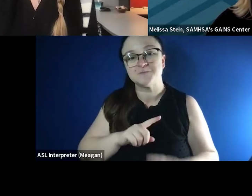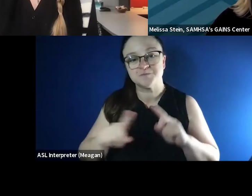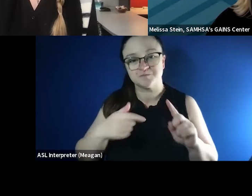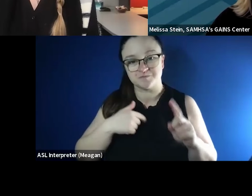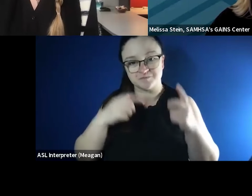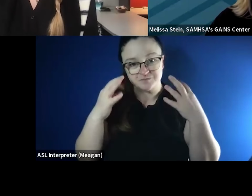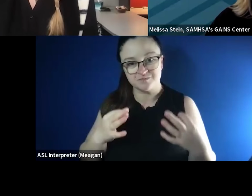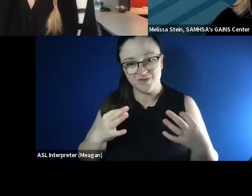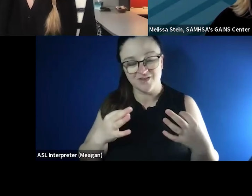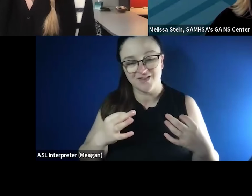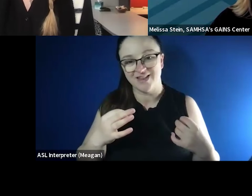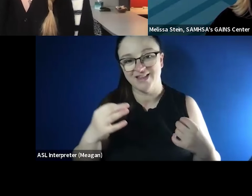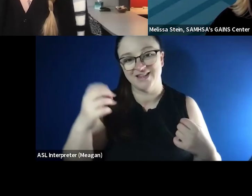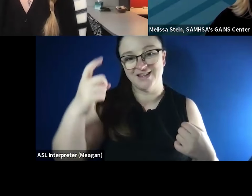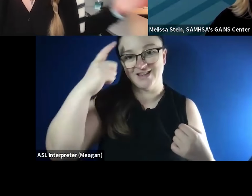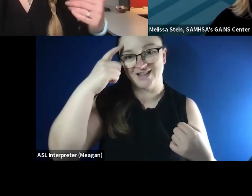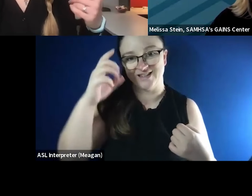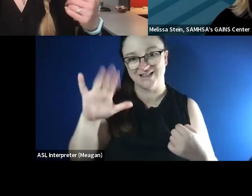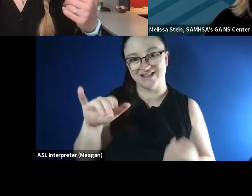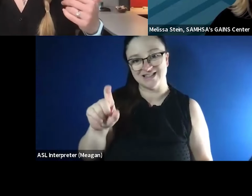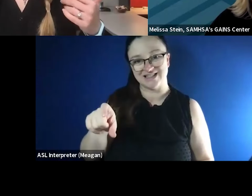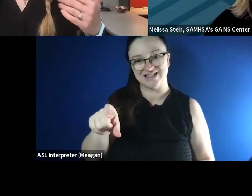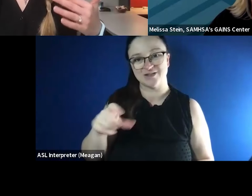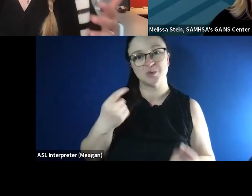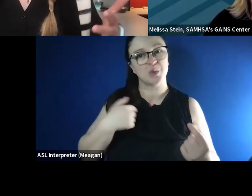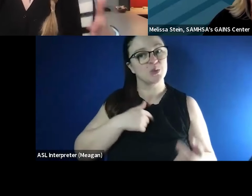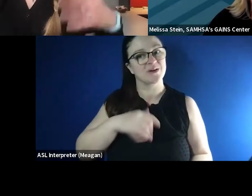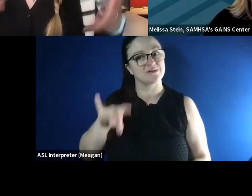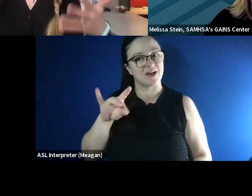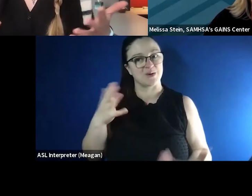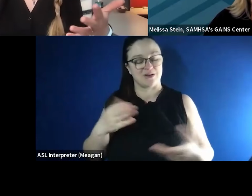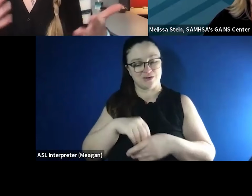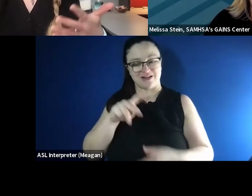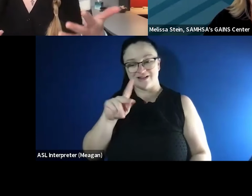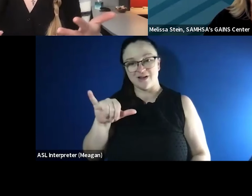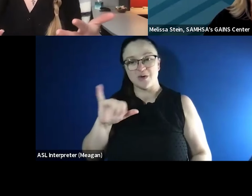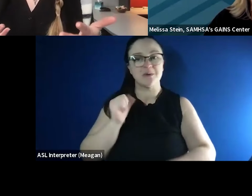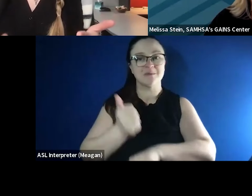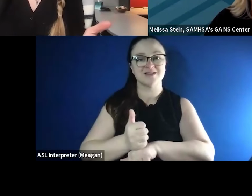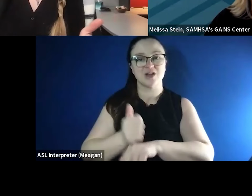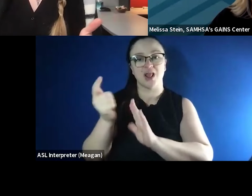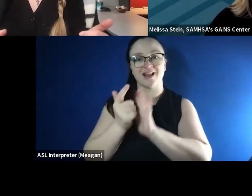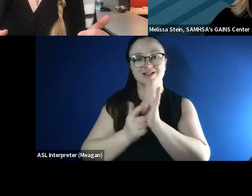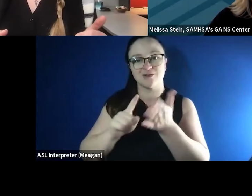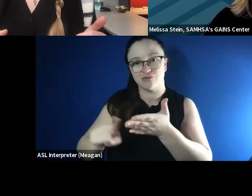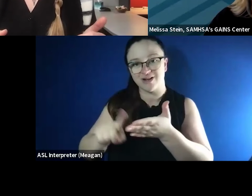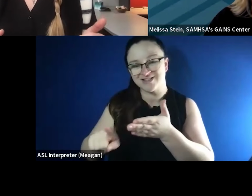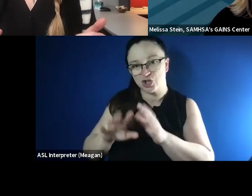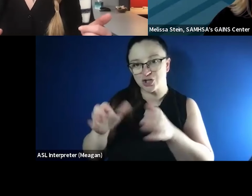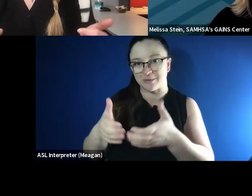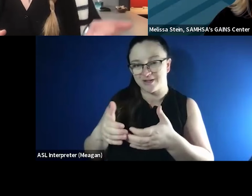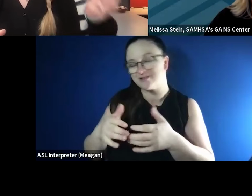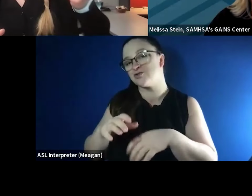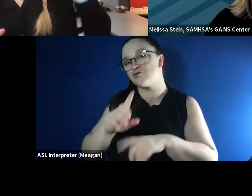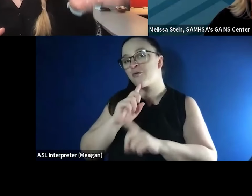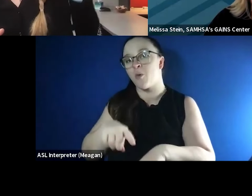think that it's a need. The findings here in Kentucky were really based in a Legislative Research Commission report,